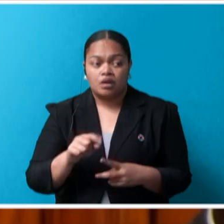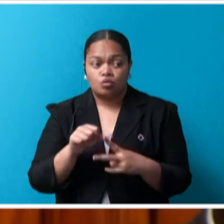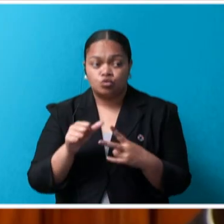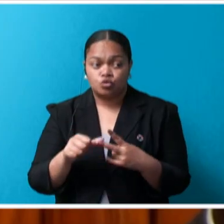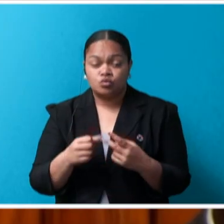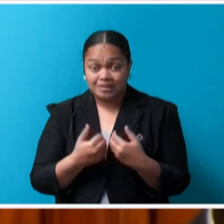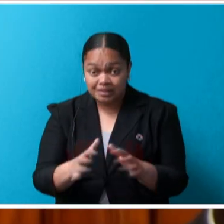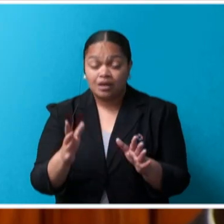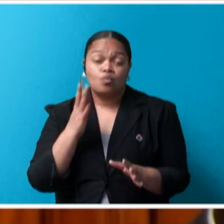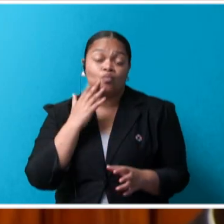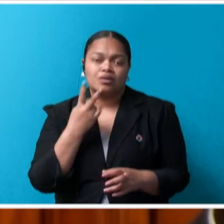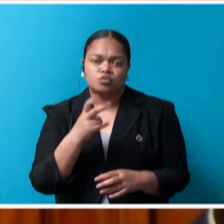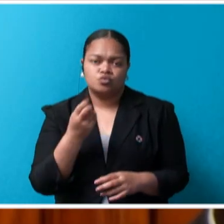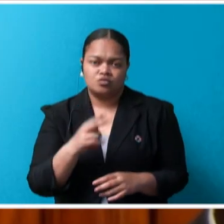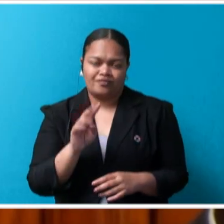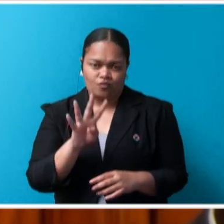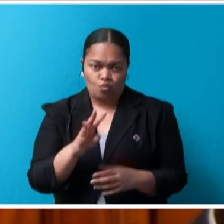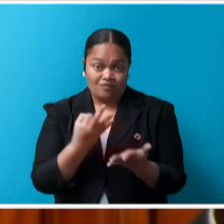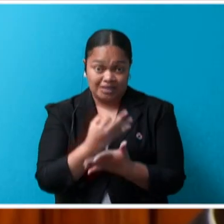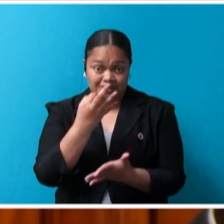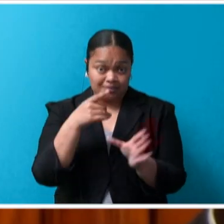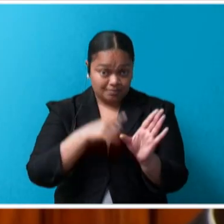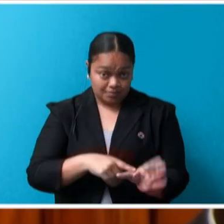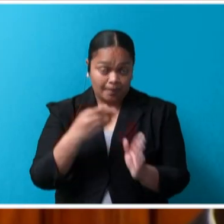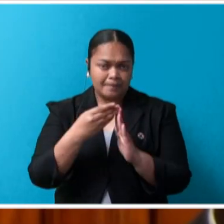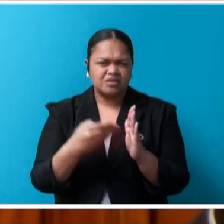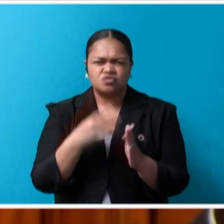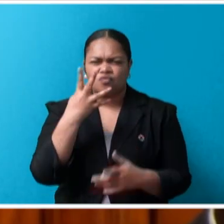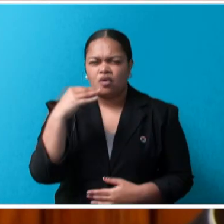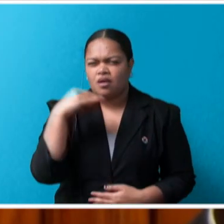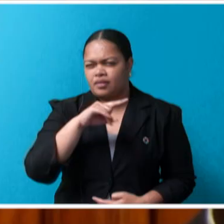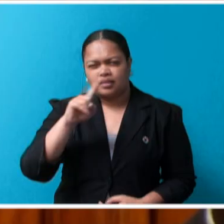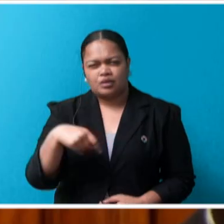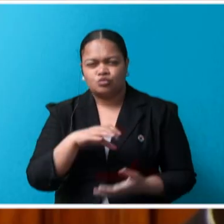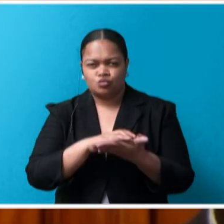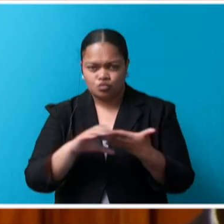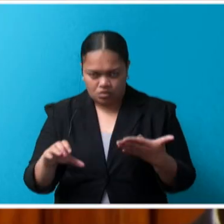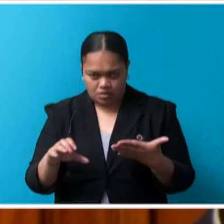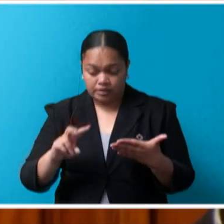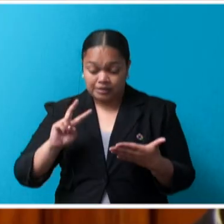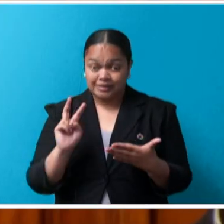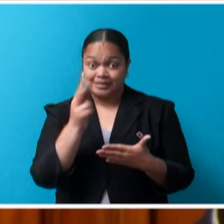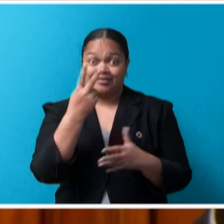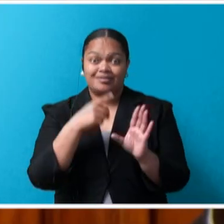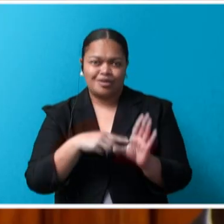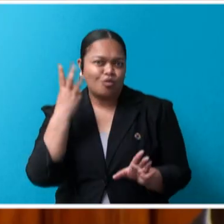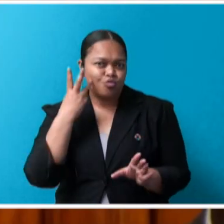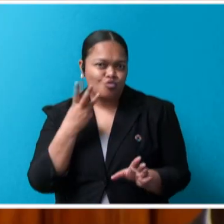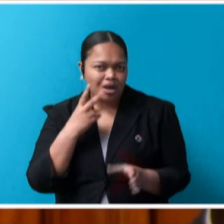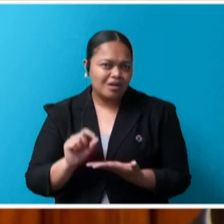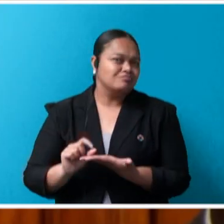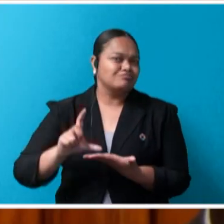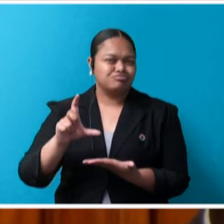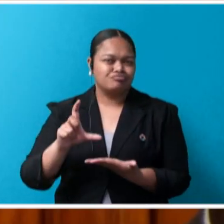2024 financial year with a budget of $400,000. In its second year, the government increased the budget